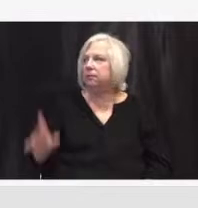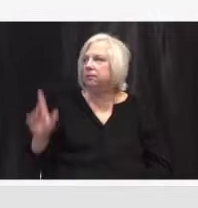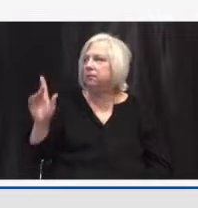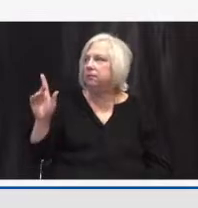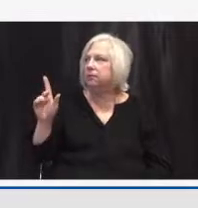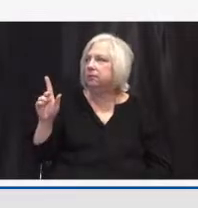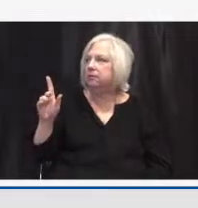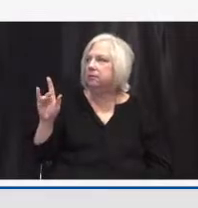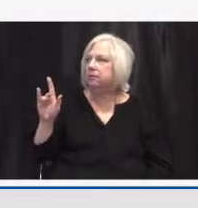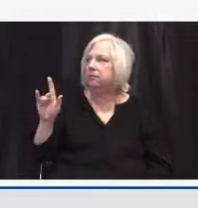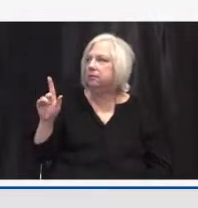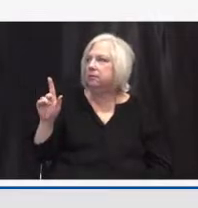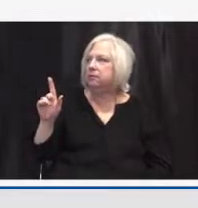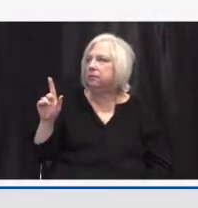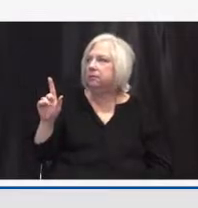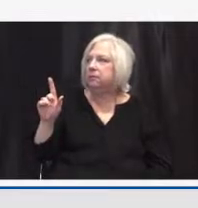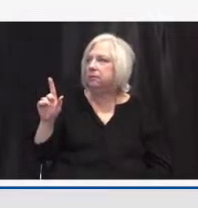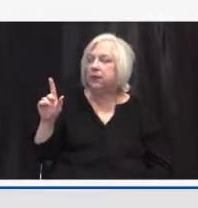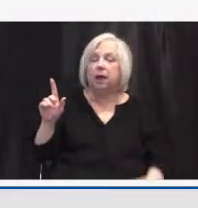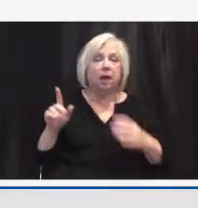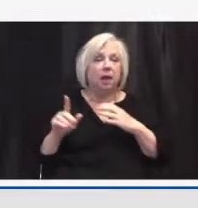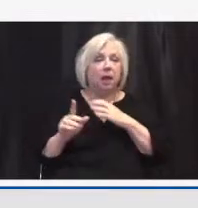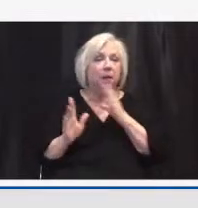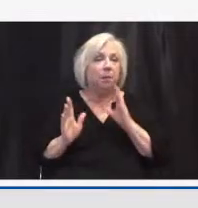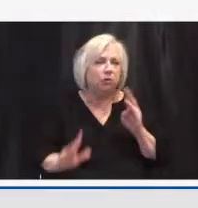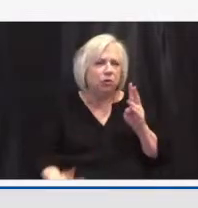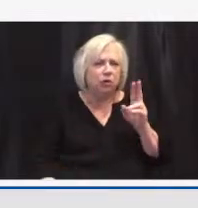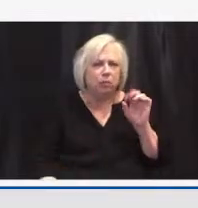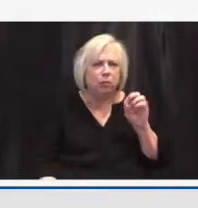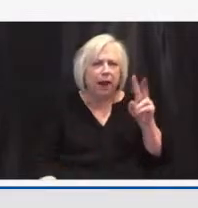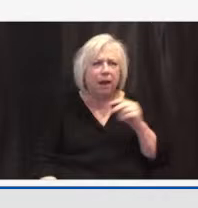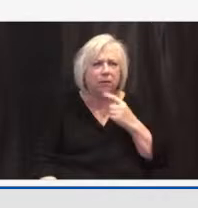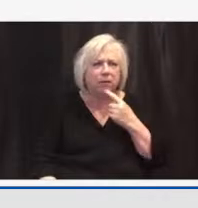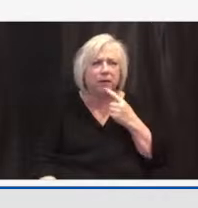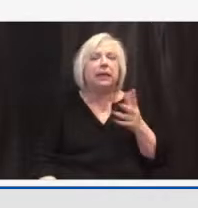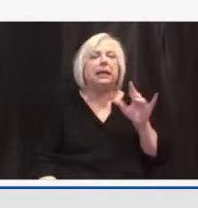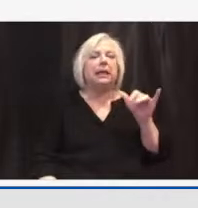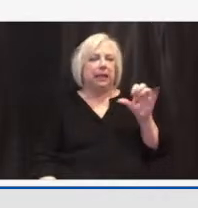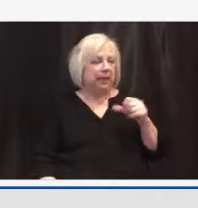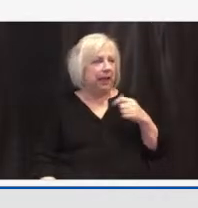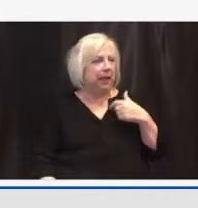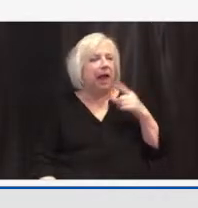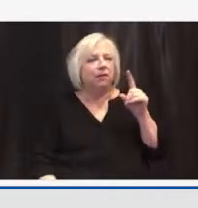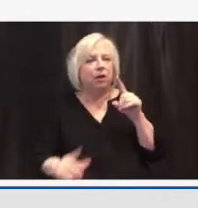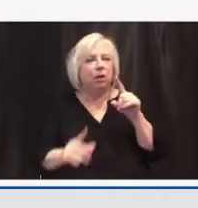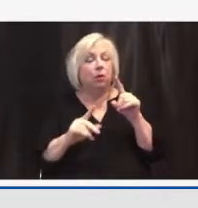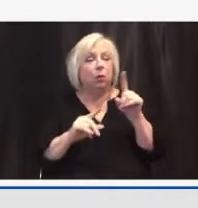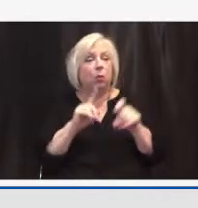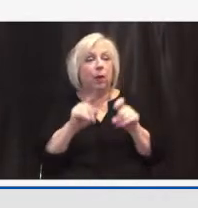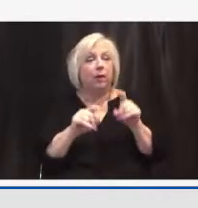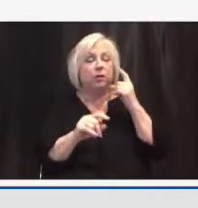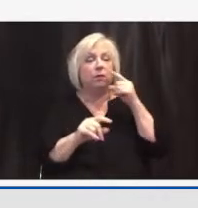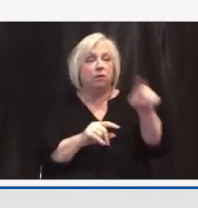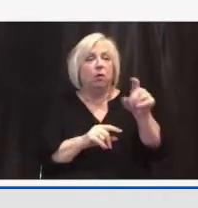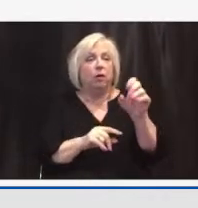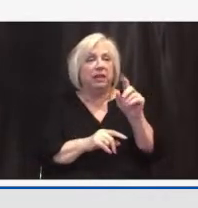question. Go ahead. So like, was Commissioner Brown, was that? Yeah, I have a quick question to staff as a follow-up to that last question.